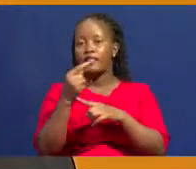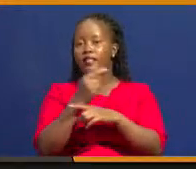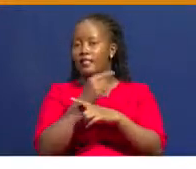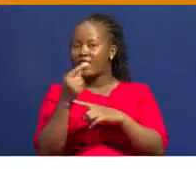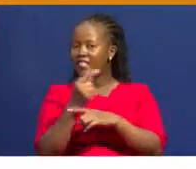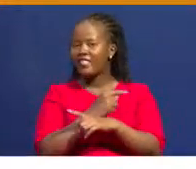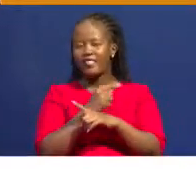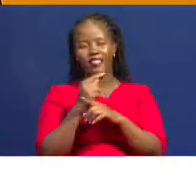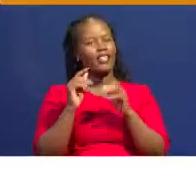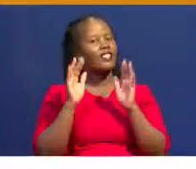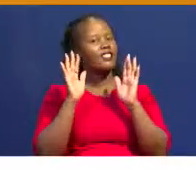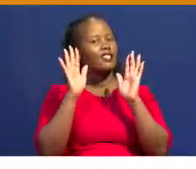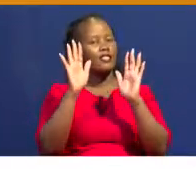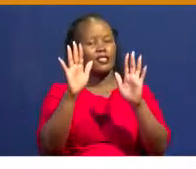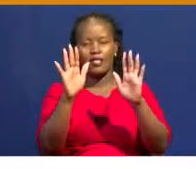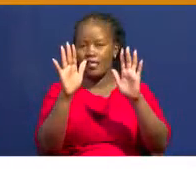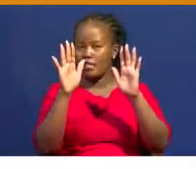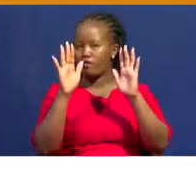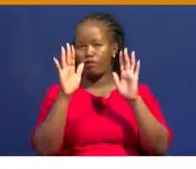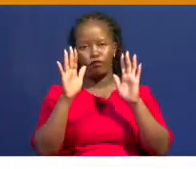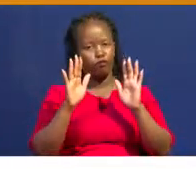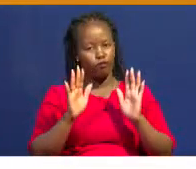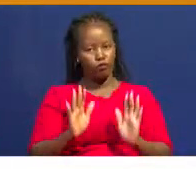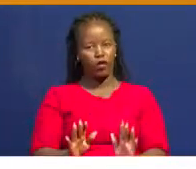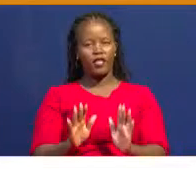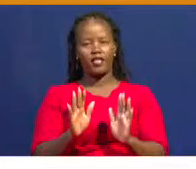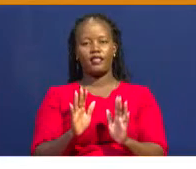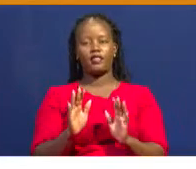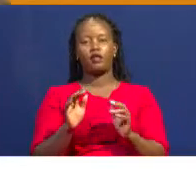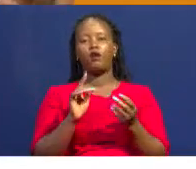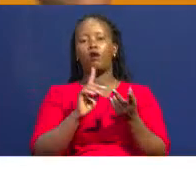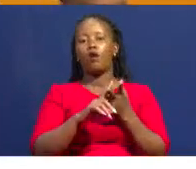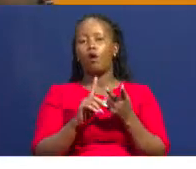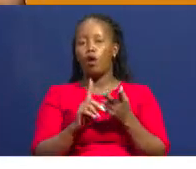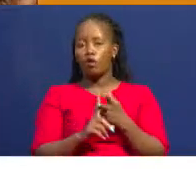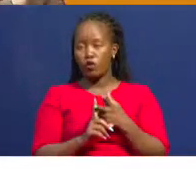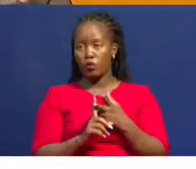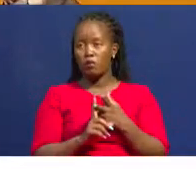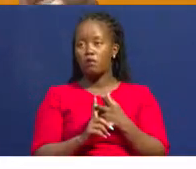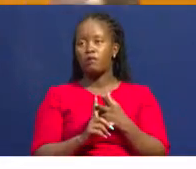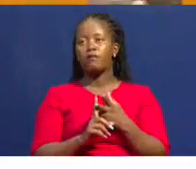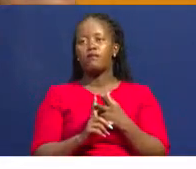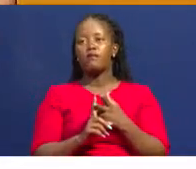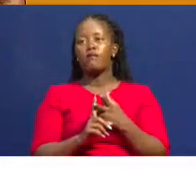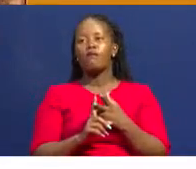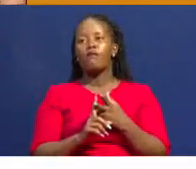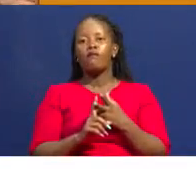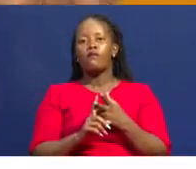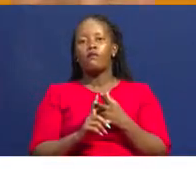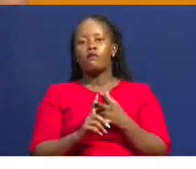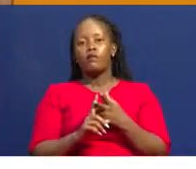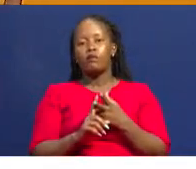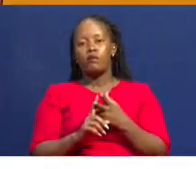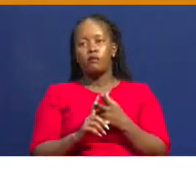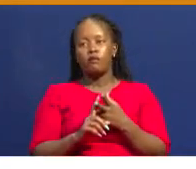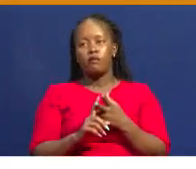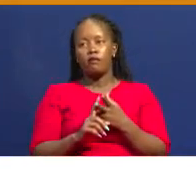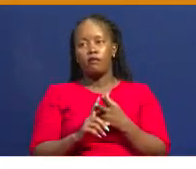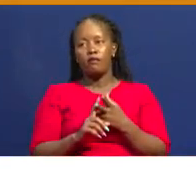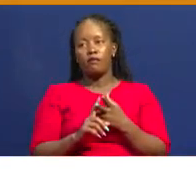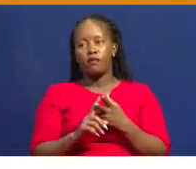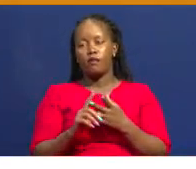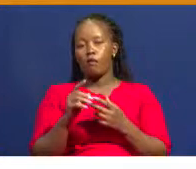key. That is a point, which it is also encompassed there, because as Kiarie, my friend